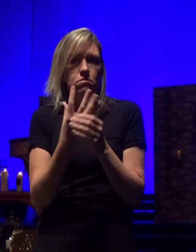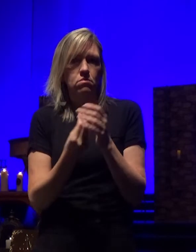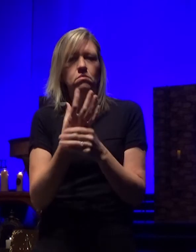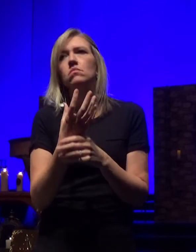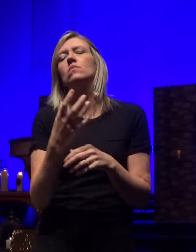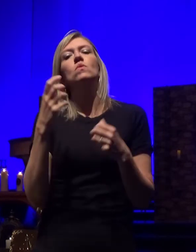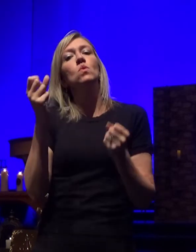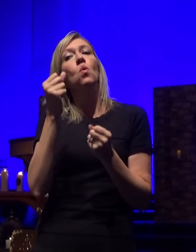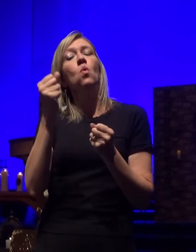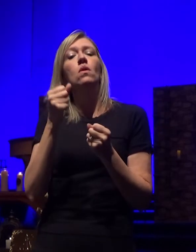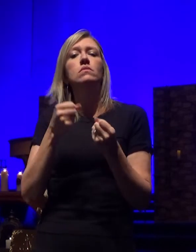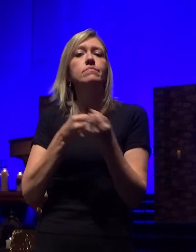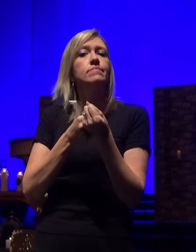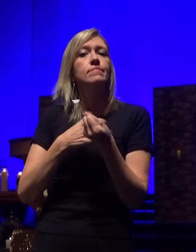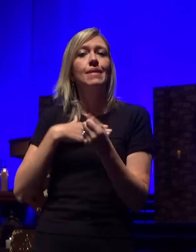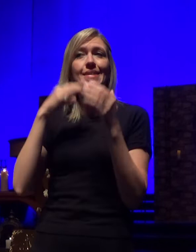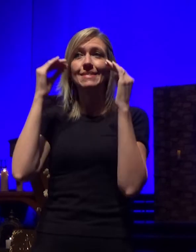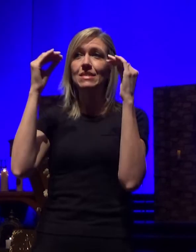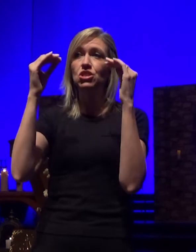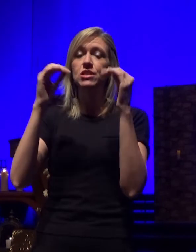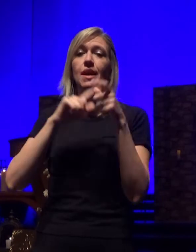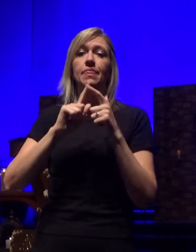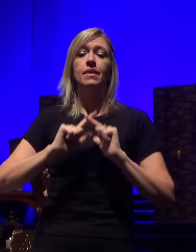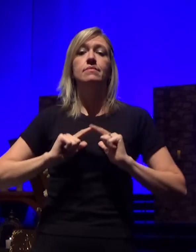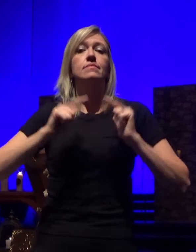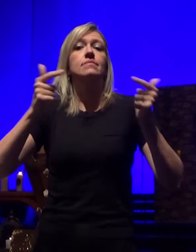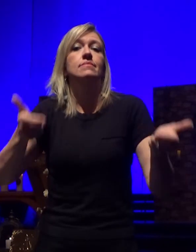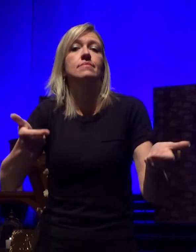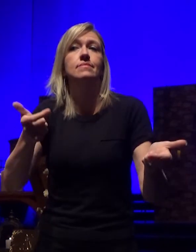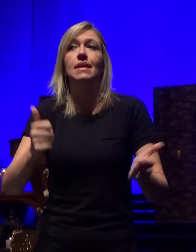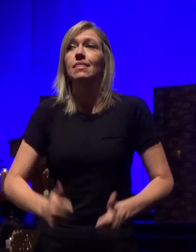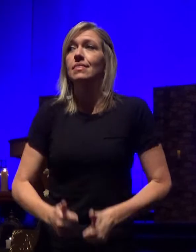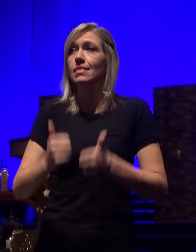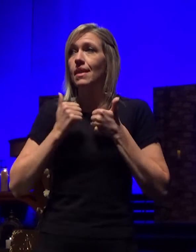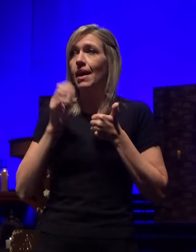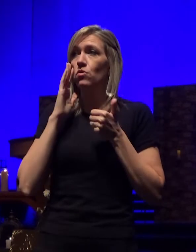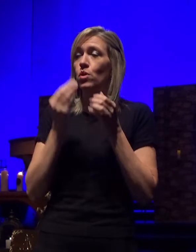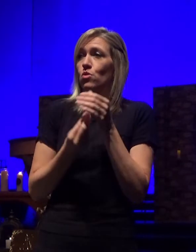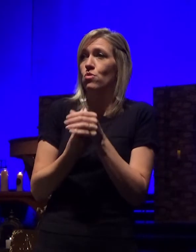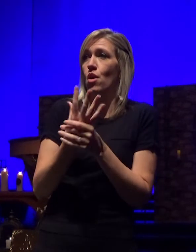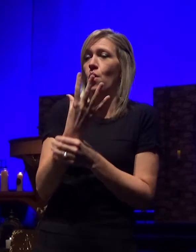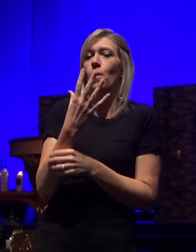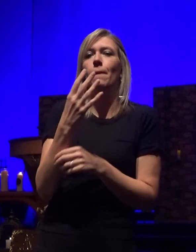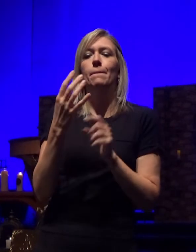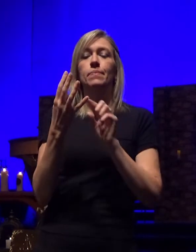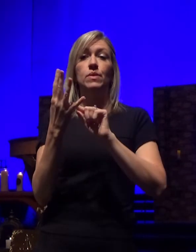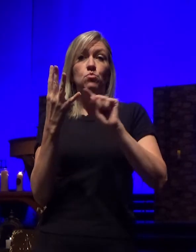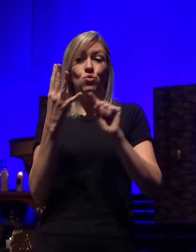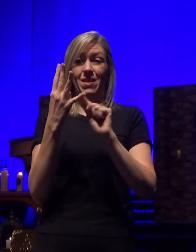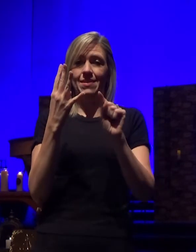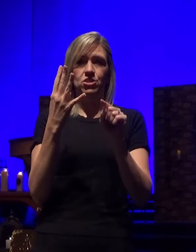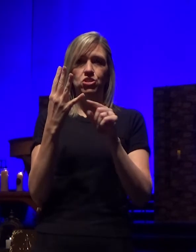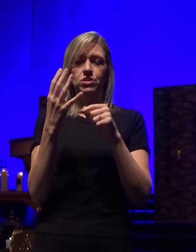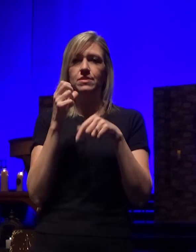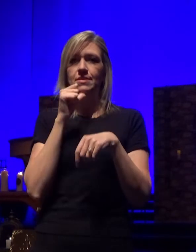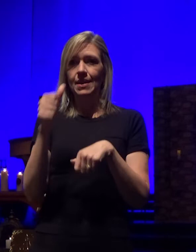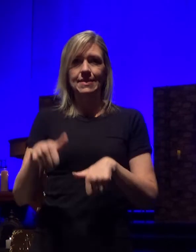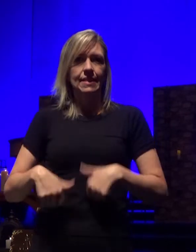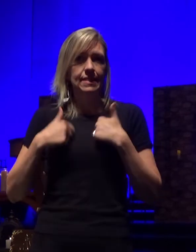my teaching of life, and life will grow within you. And just as the branch does not live of itself, but takes life from the